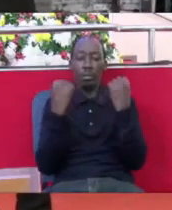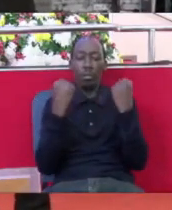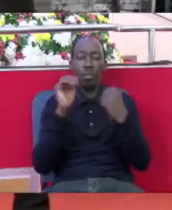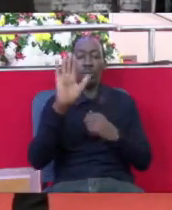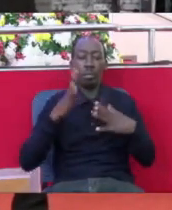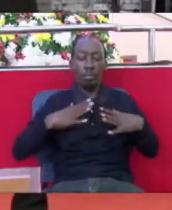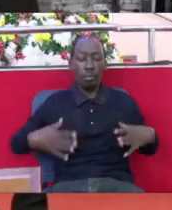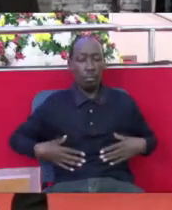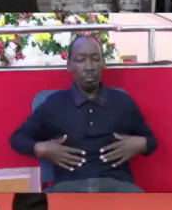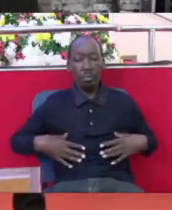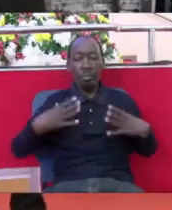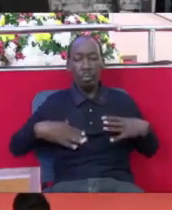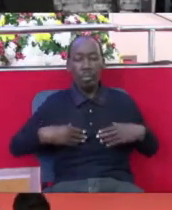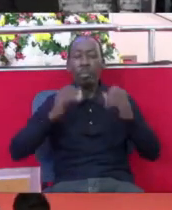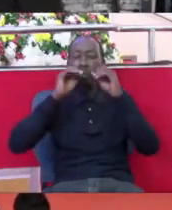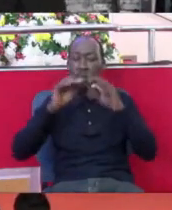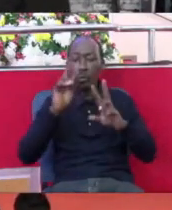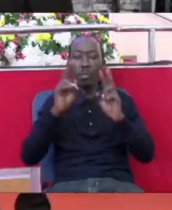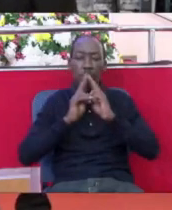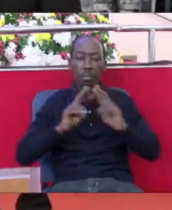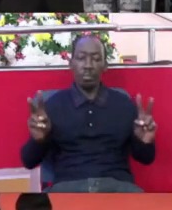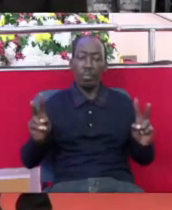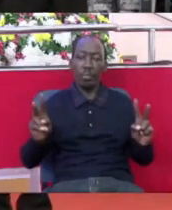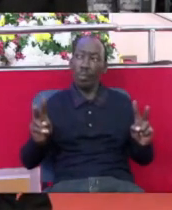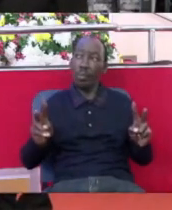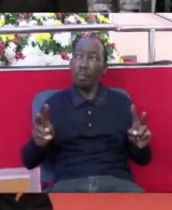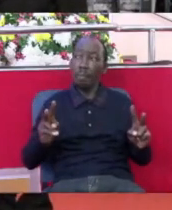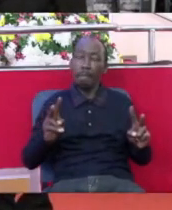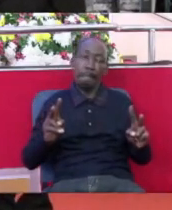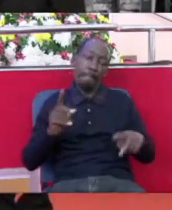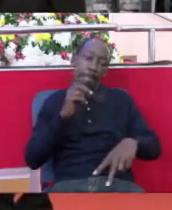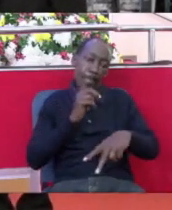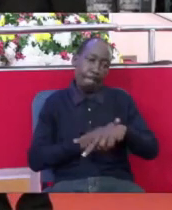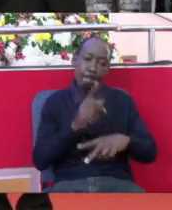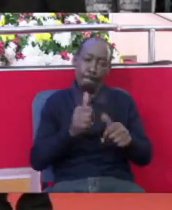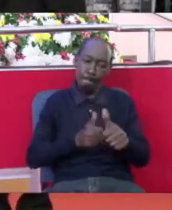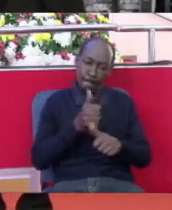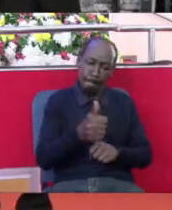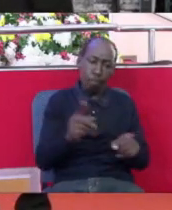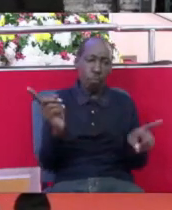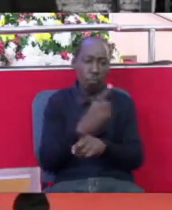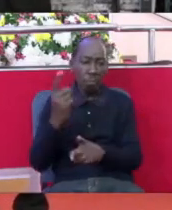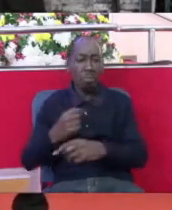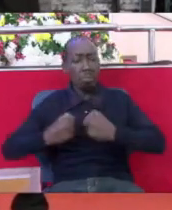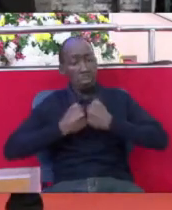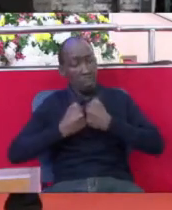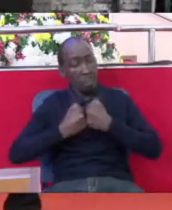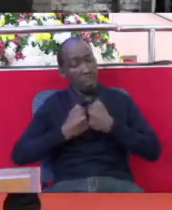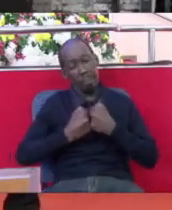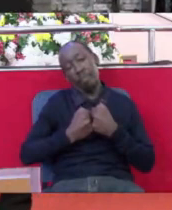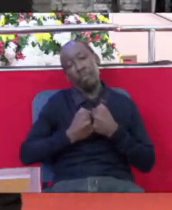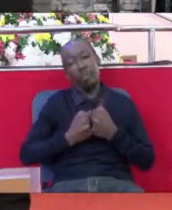nguvu watu wake. He blesses them with his peace. Anawabariki na amani yake. So even when you are passing through stuff, unapopitia hali ngumu,